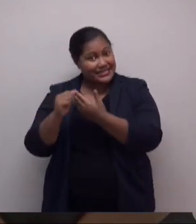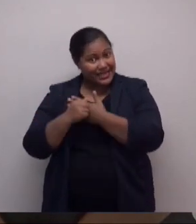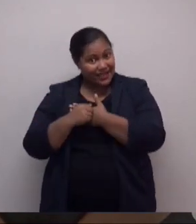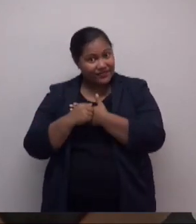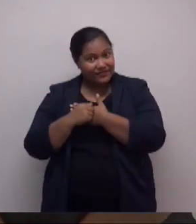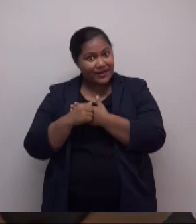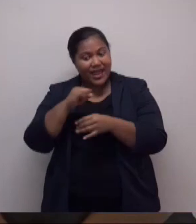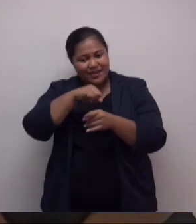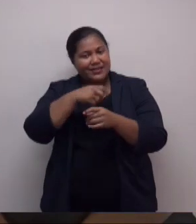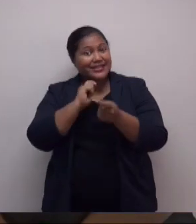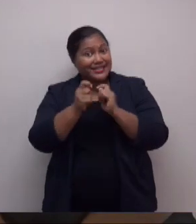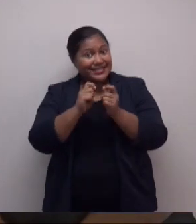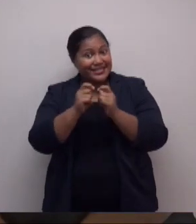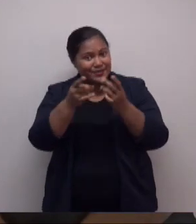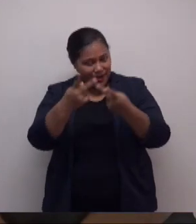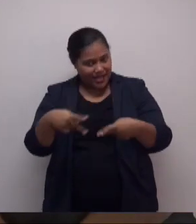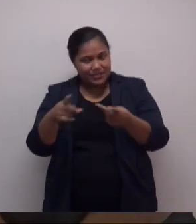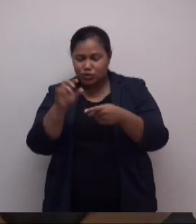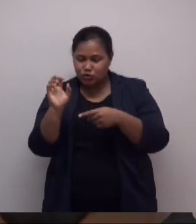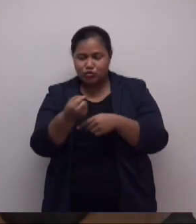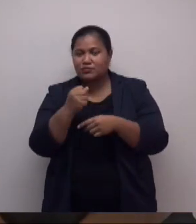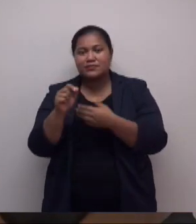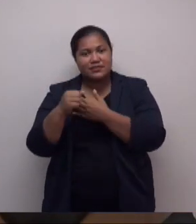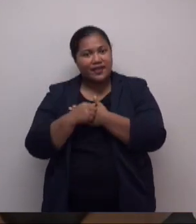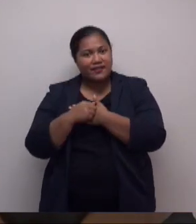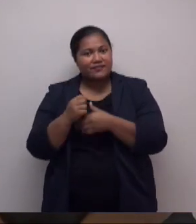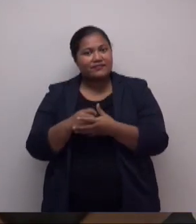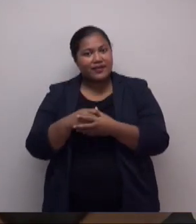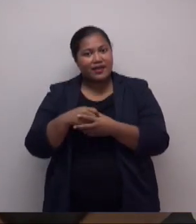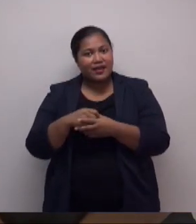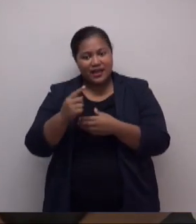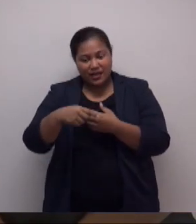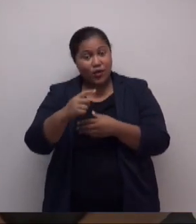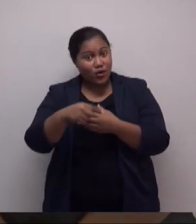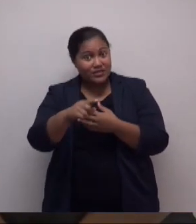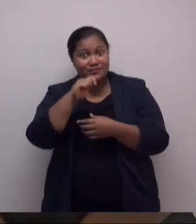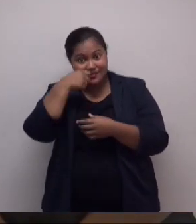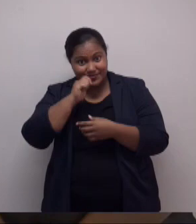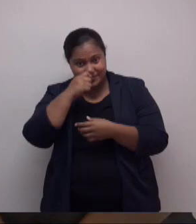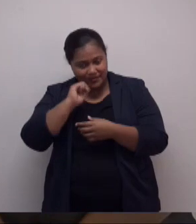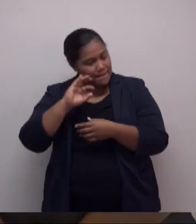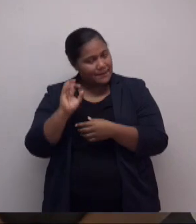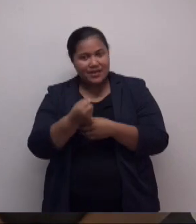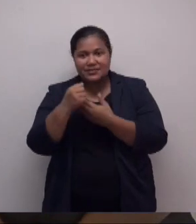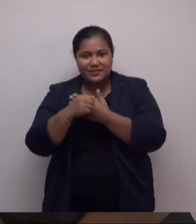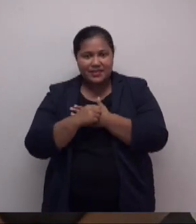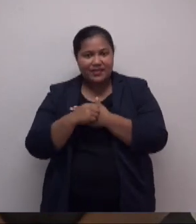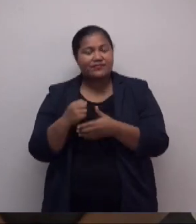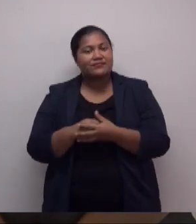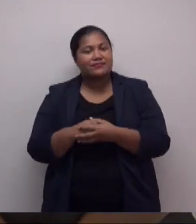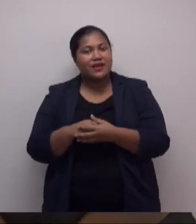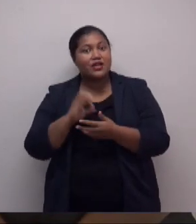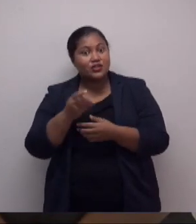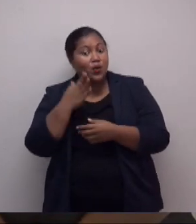testing, routine staff swabbing, and escalation protocols in the event that positive cases